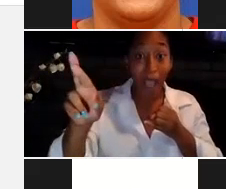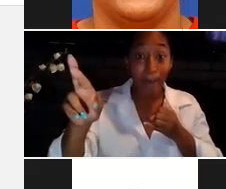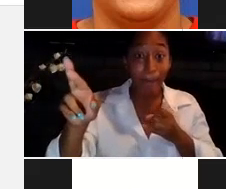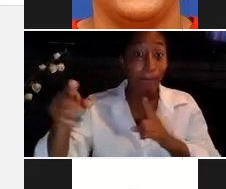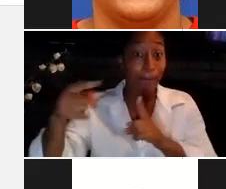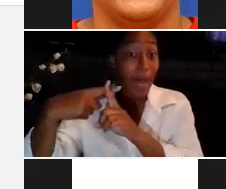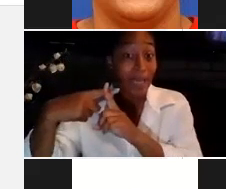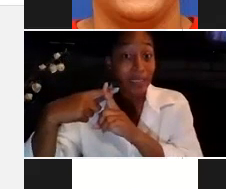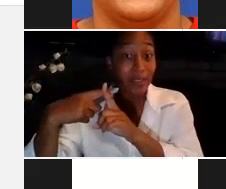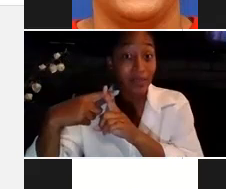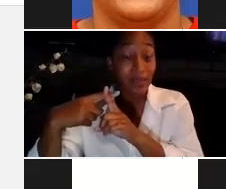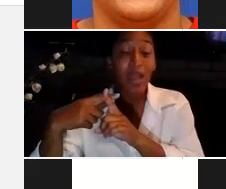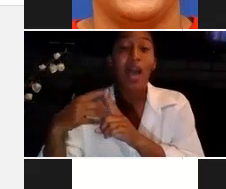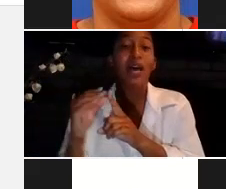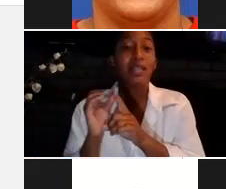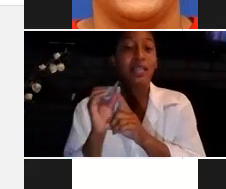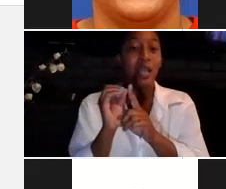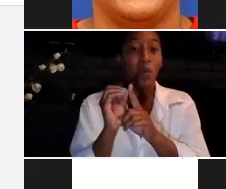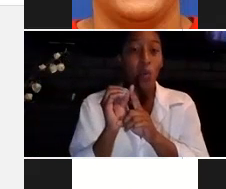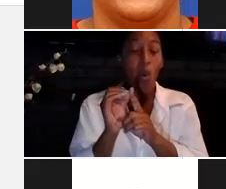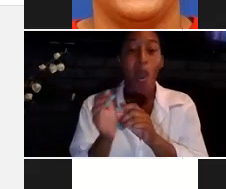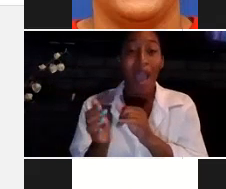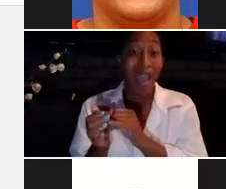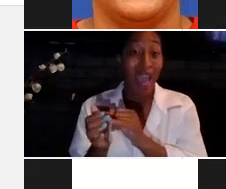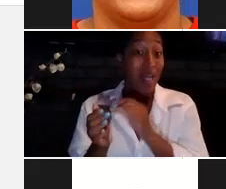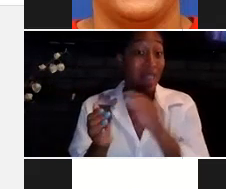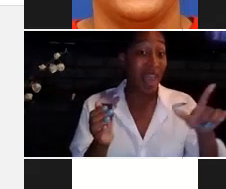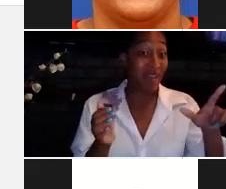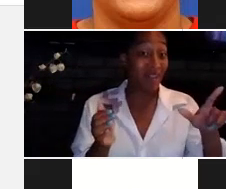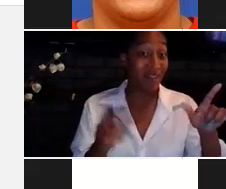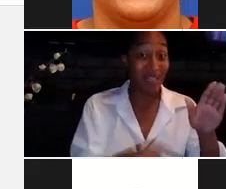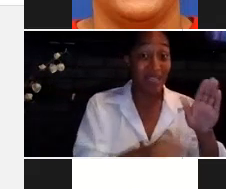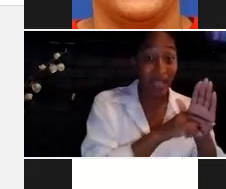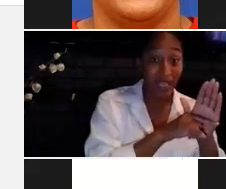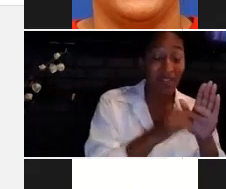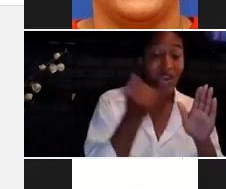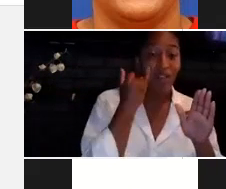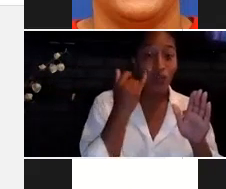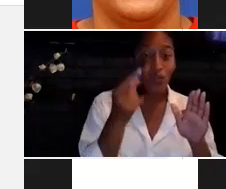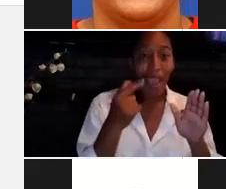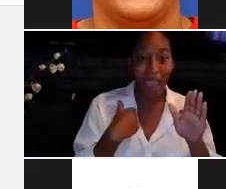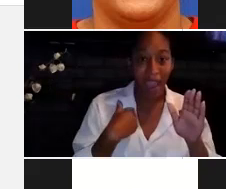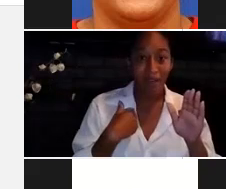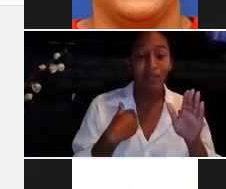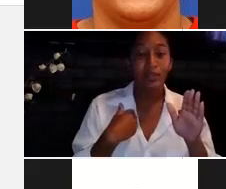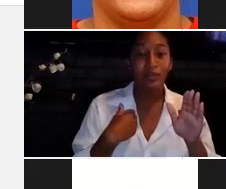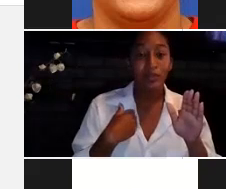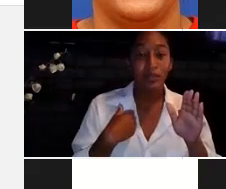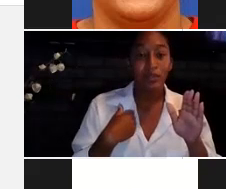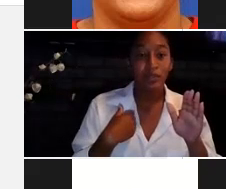x, negative x, right? If you're using the vertical number line, then